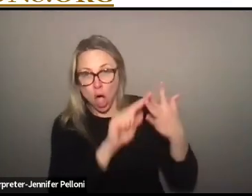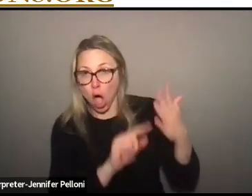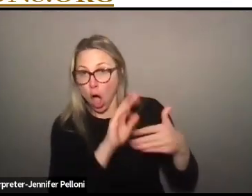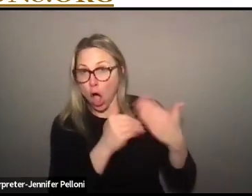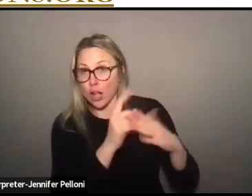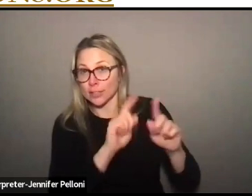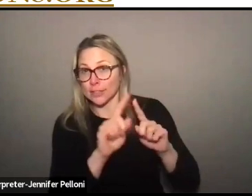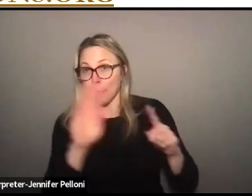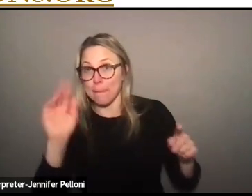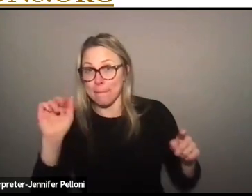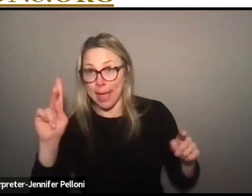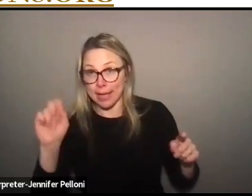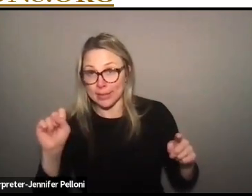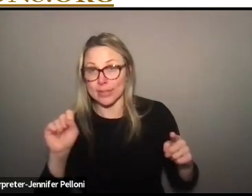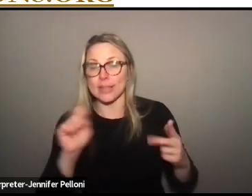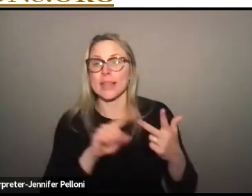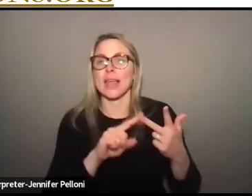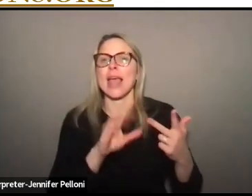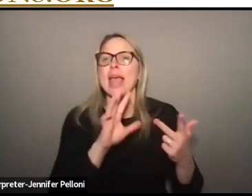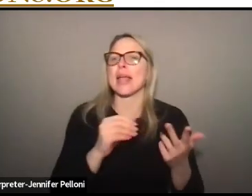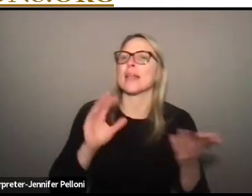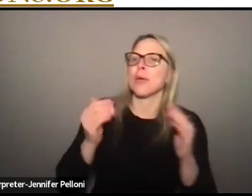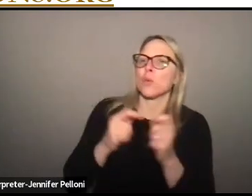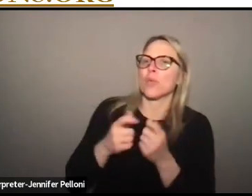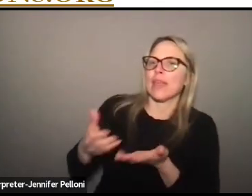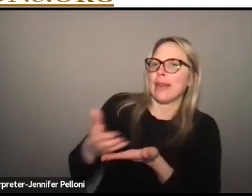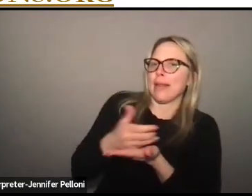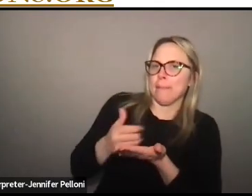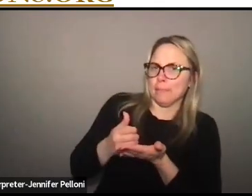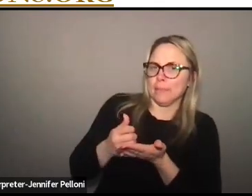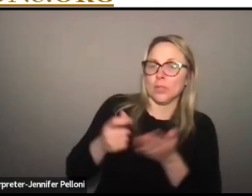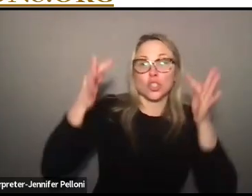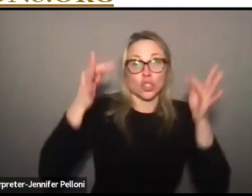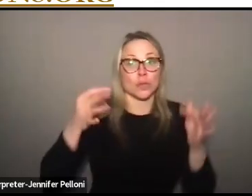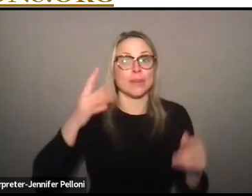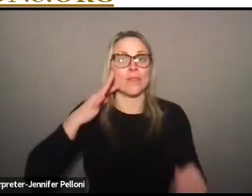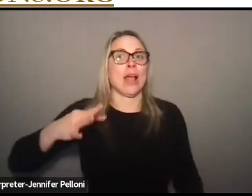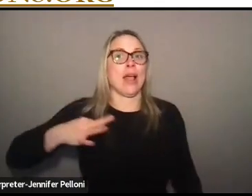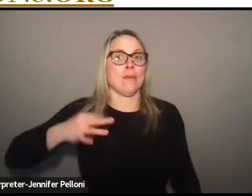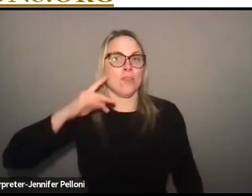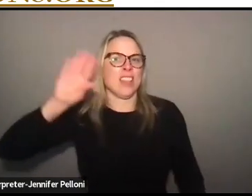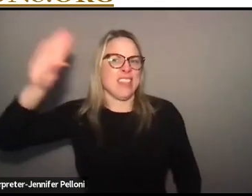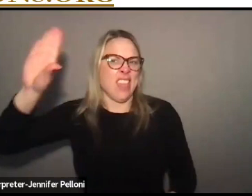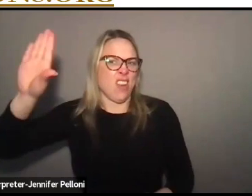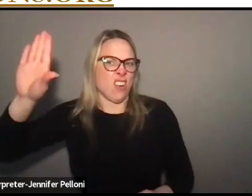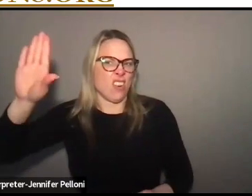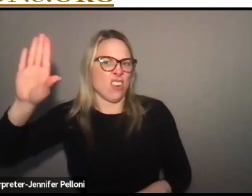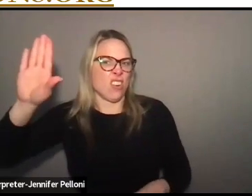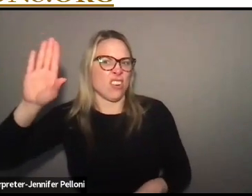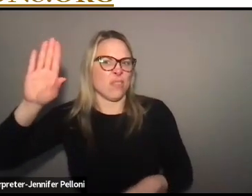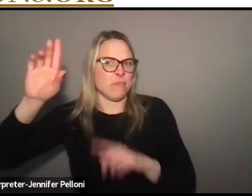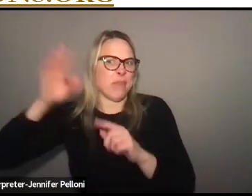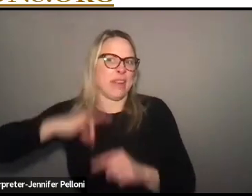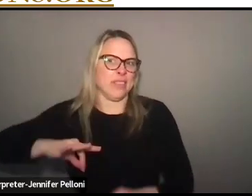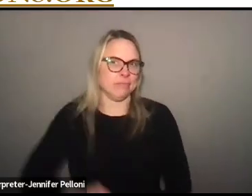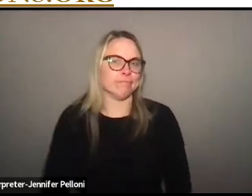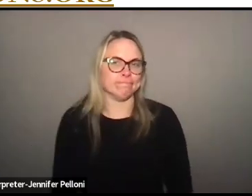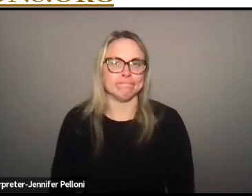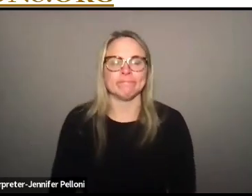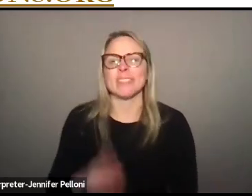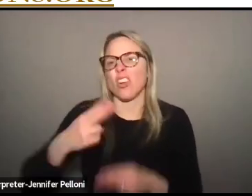they're going to look at your income to determine whether you are eligible for means tested benefits.